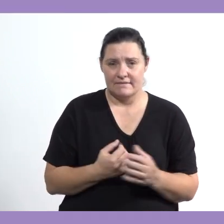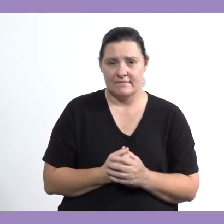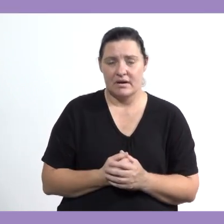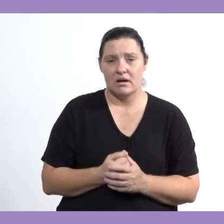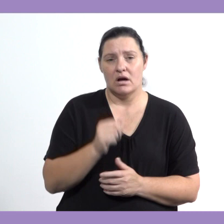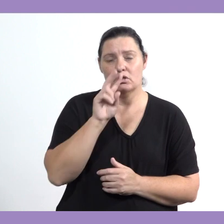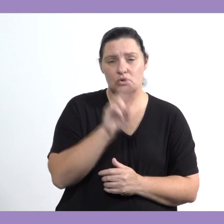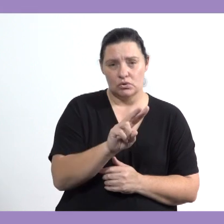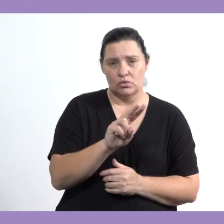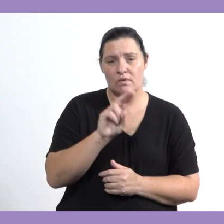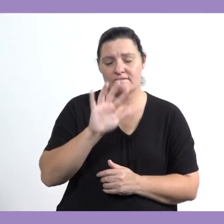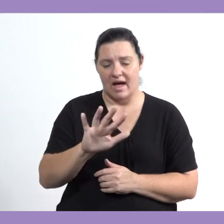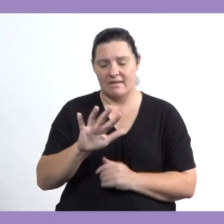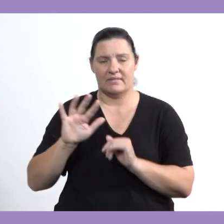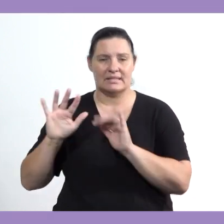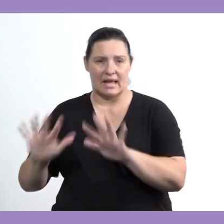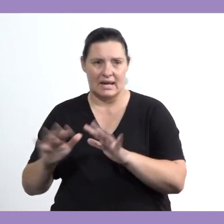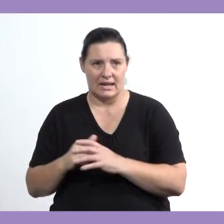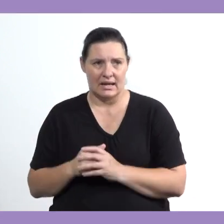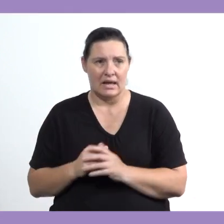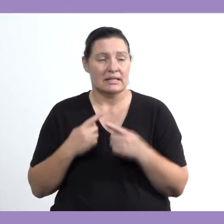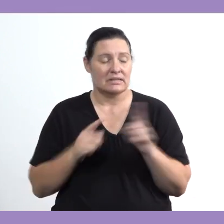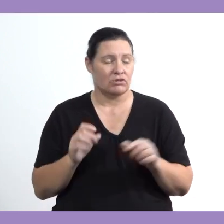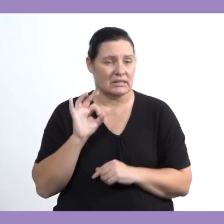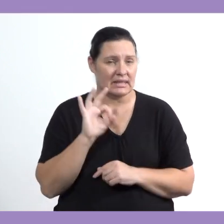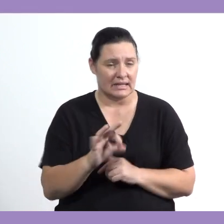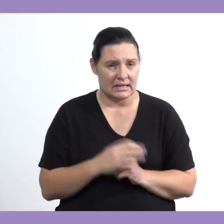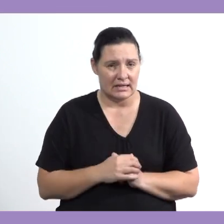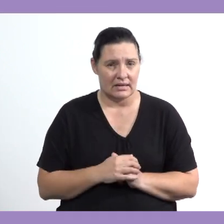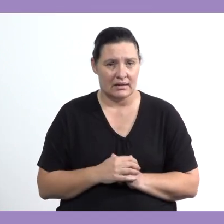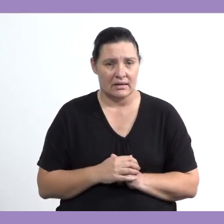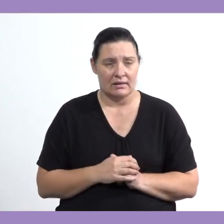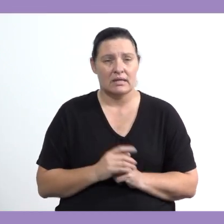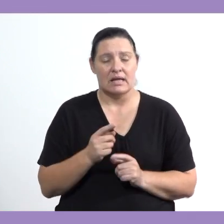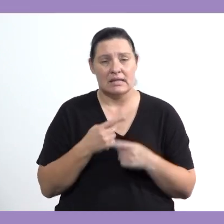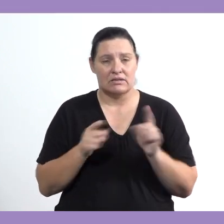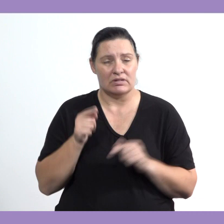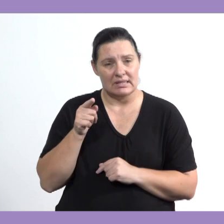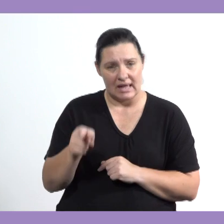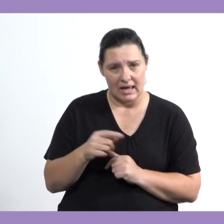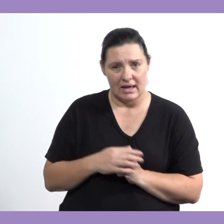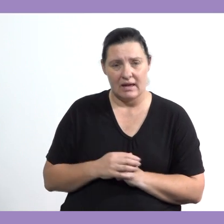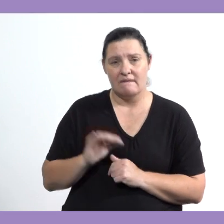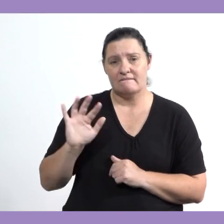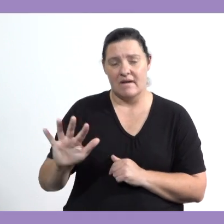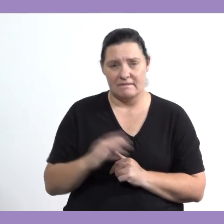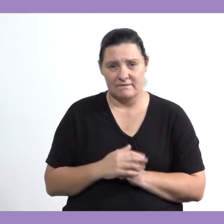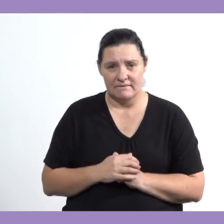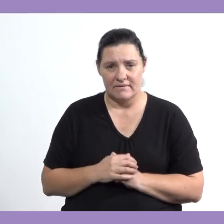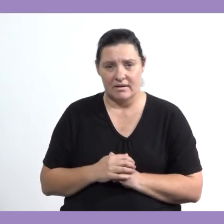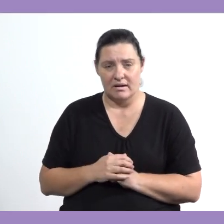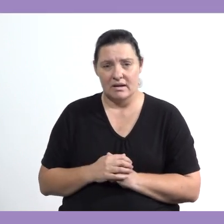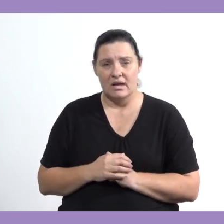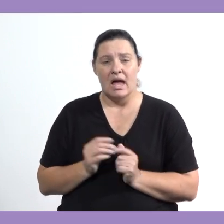have 2, 5, and 10. The difference there is 3, and the difference there is